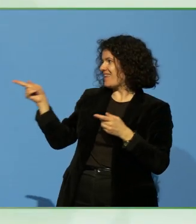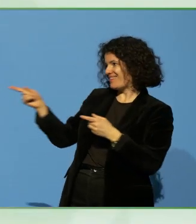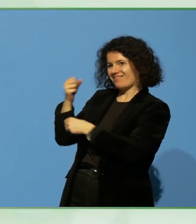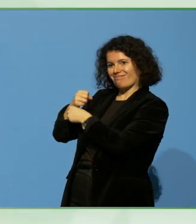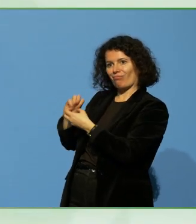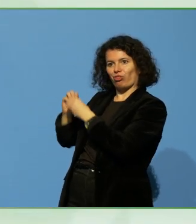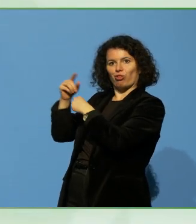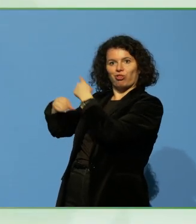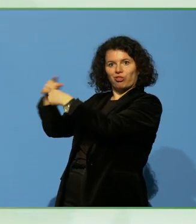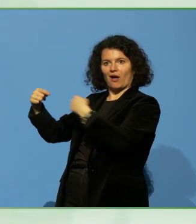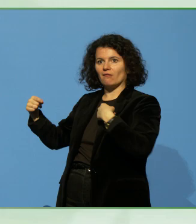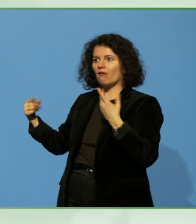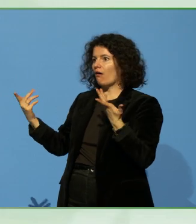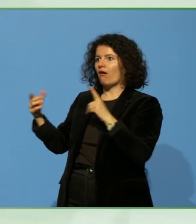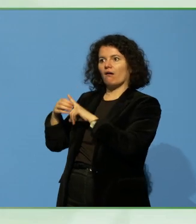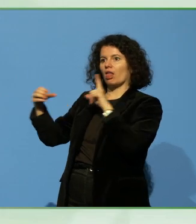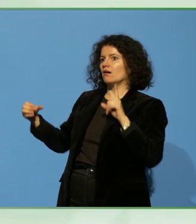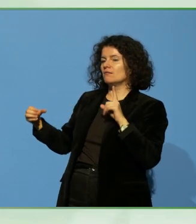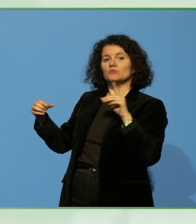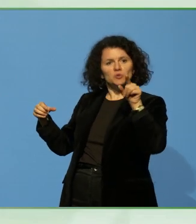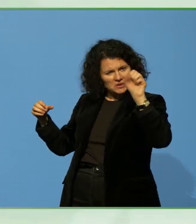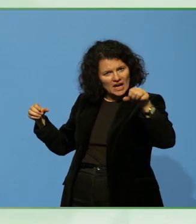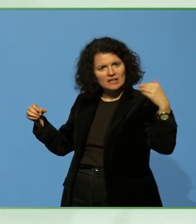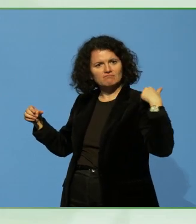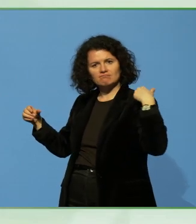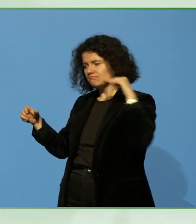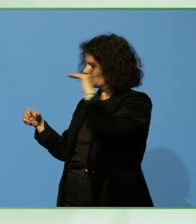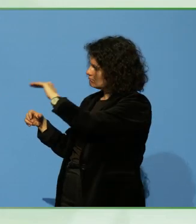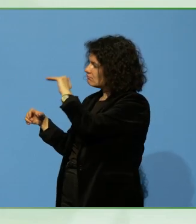to reach out to us so that we can address that.